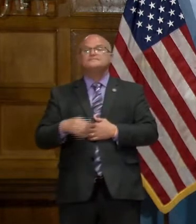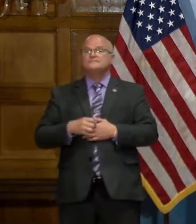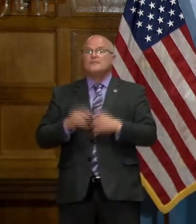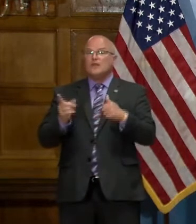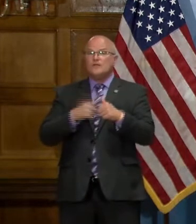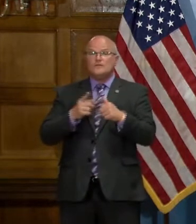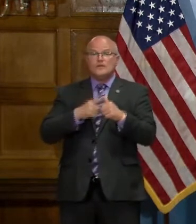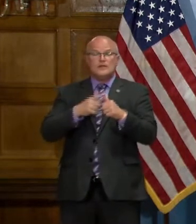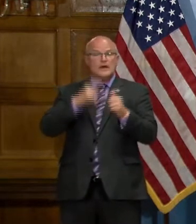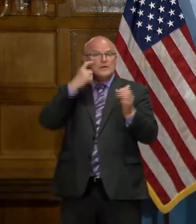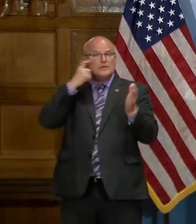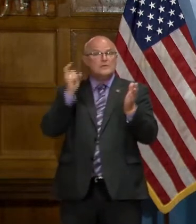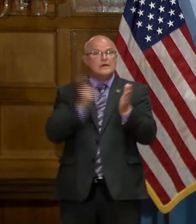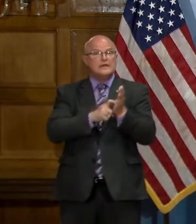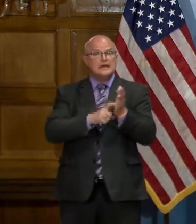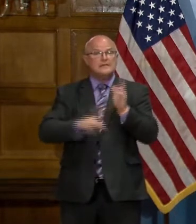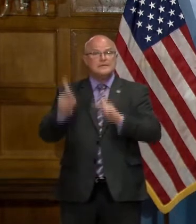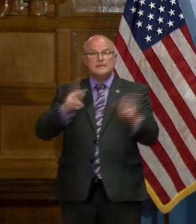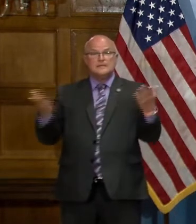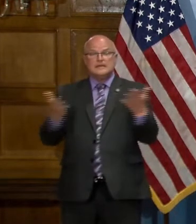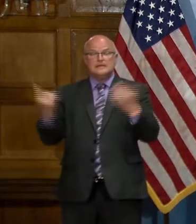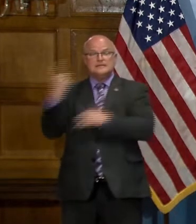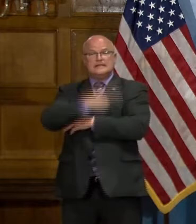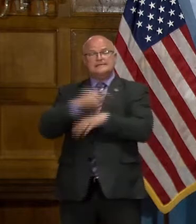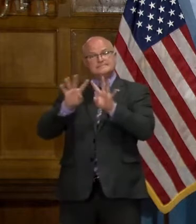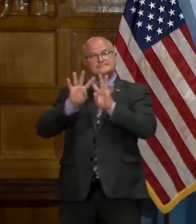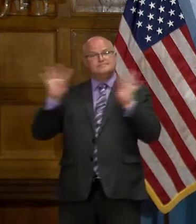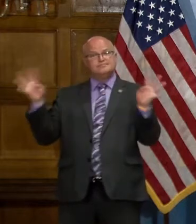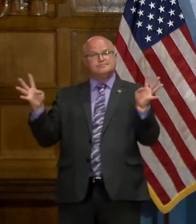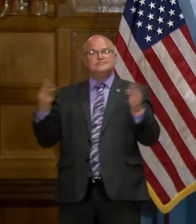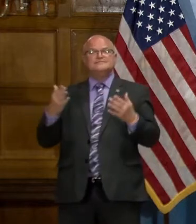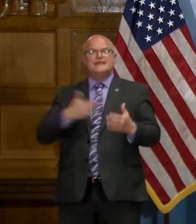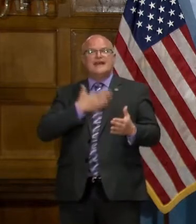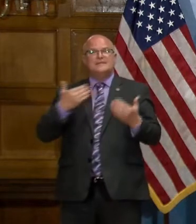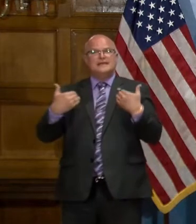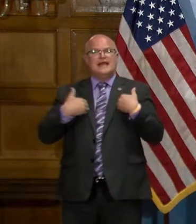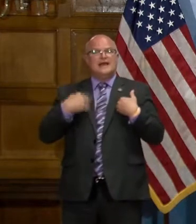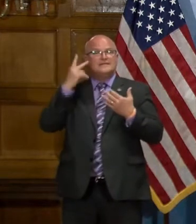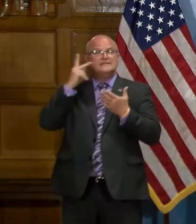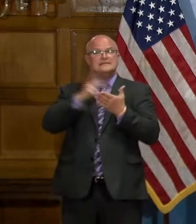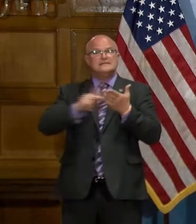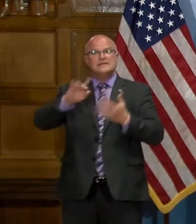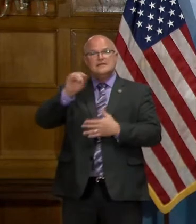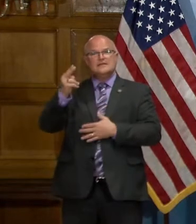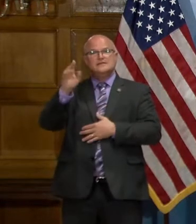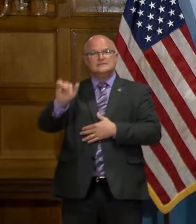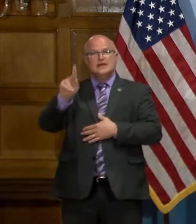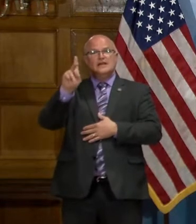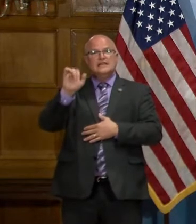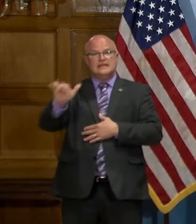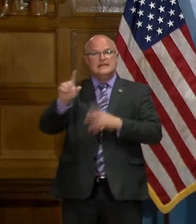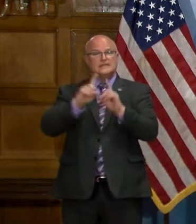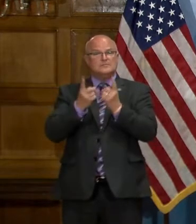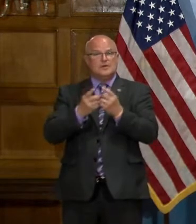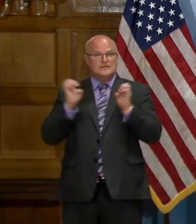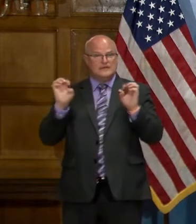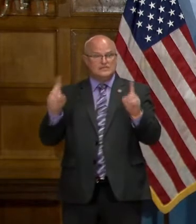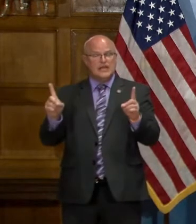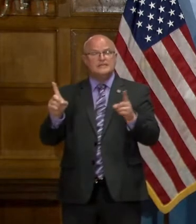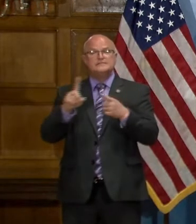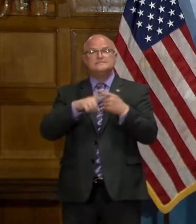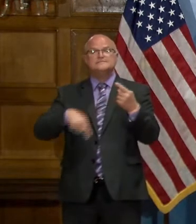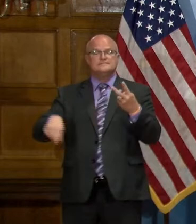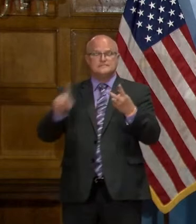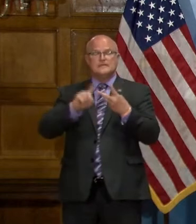first recognize those that are with me today. I'm pleased to be joined by Secretary Johnny Key of the Department of Education, and